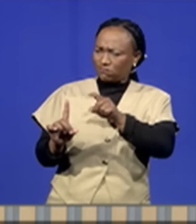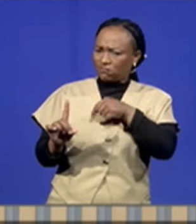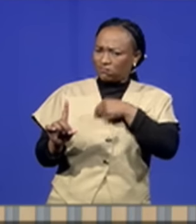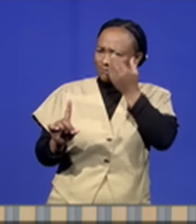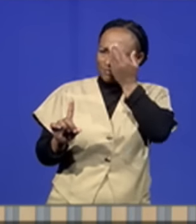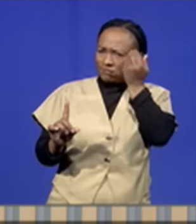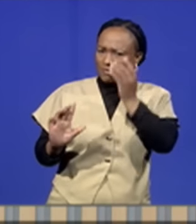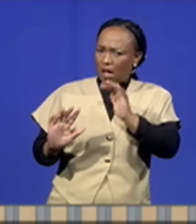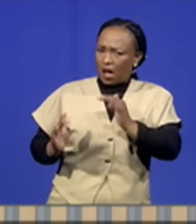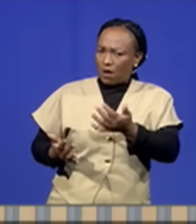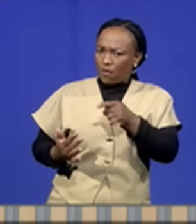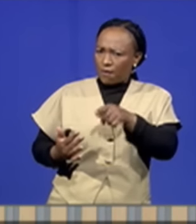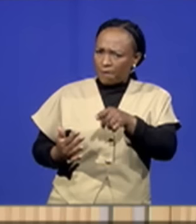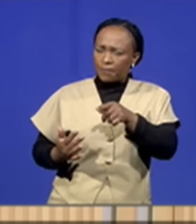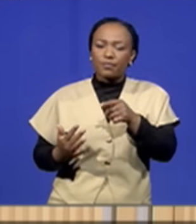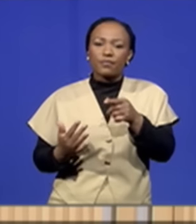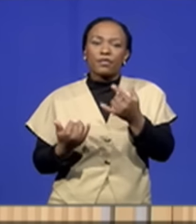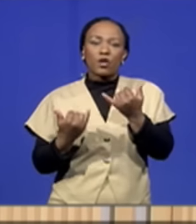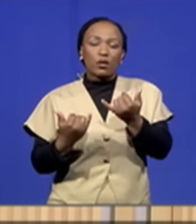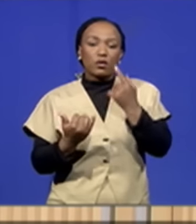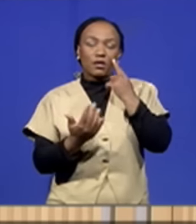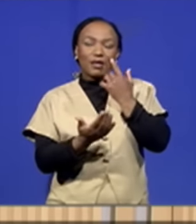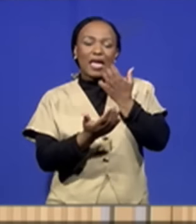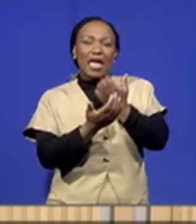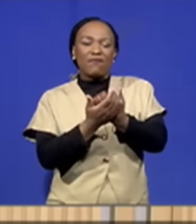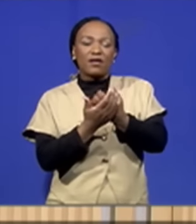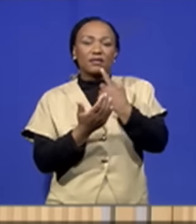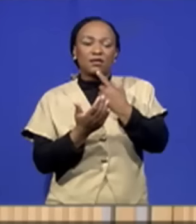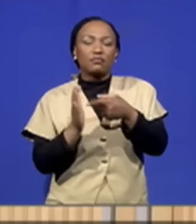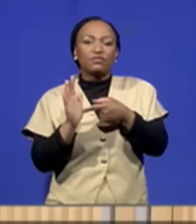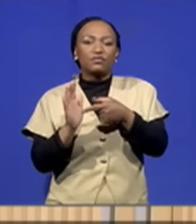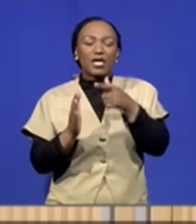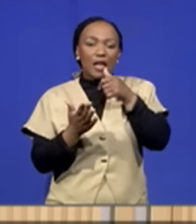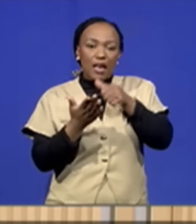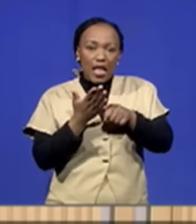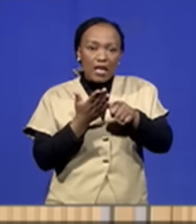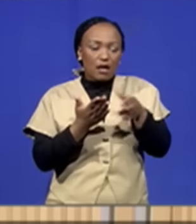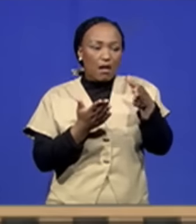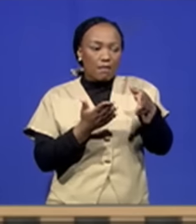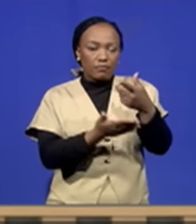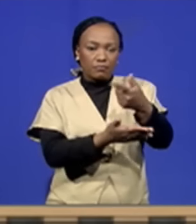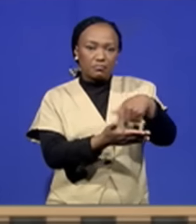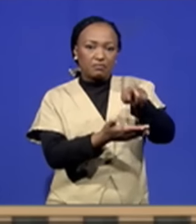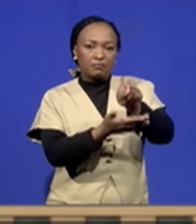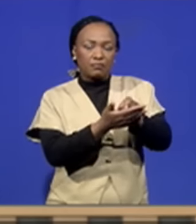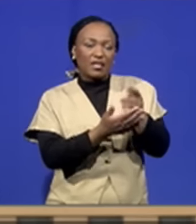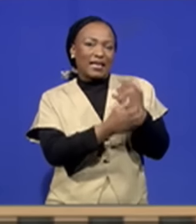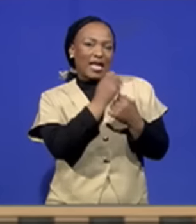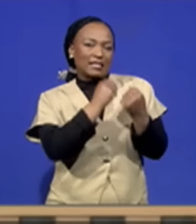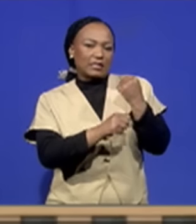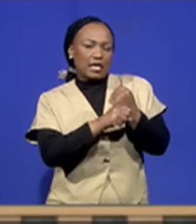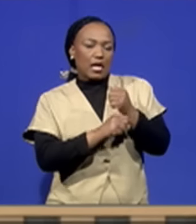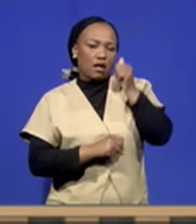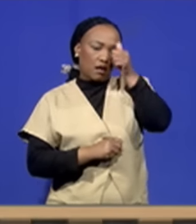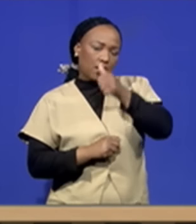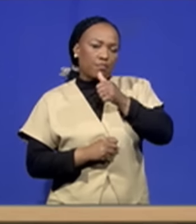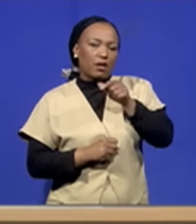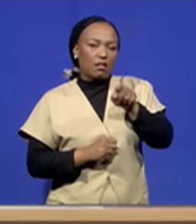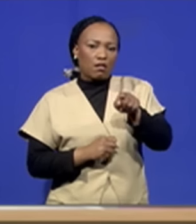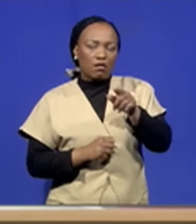Se moraga gore bopaki bo bontshe fa Johnson a atlanegisitse taelo ya semolao ka Moranang wa gola eo e neng e batla